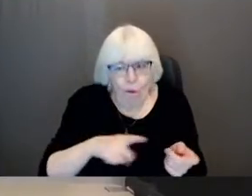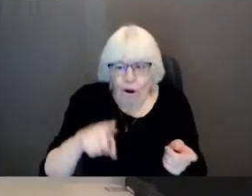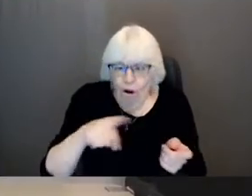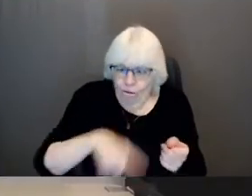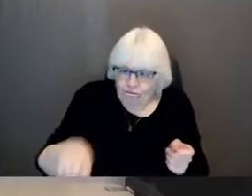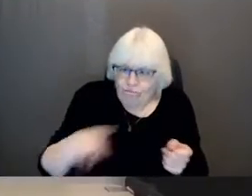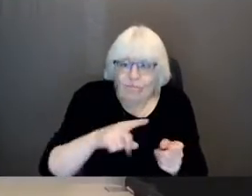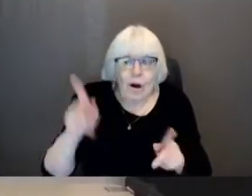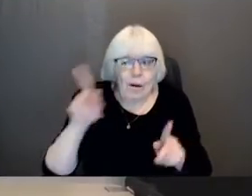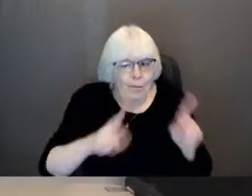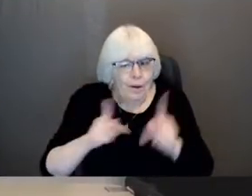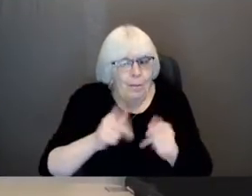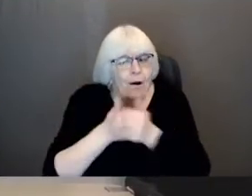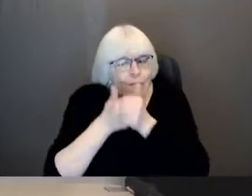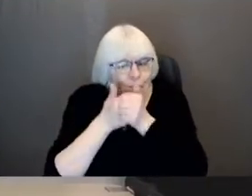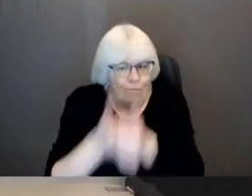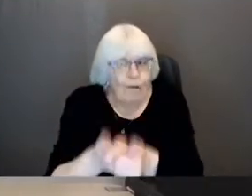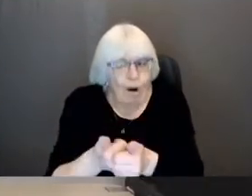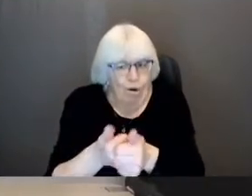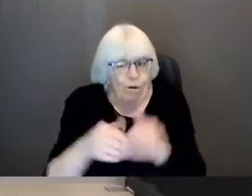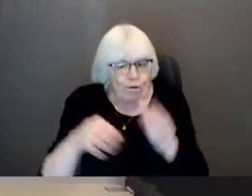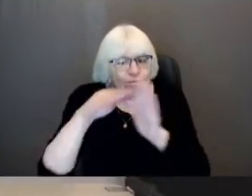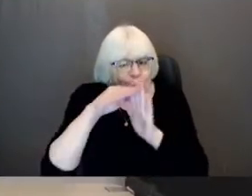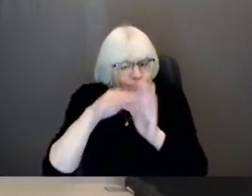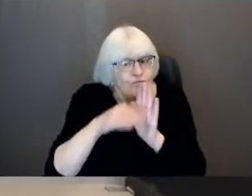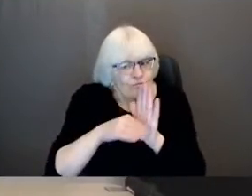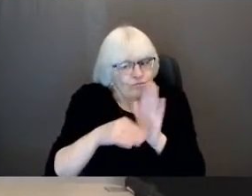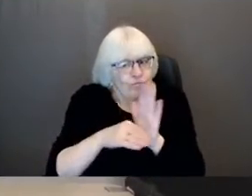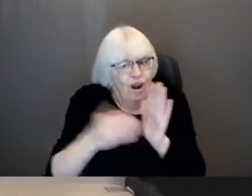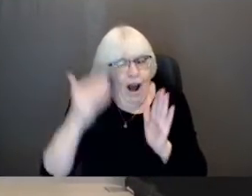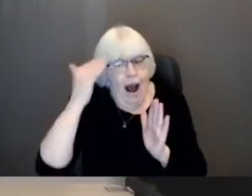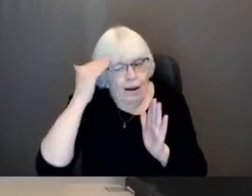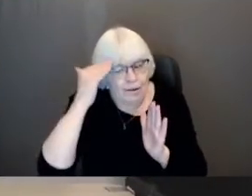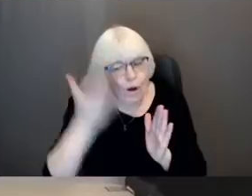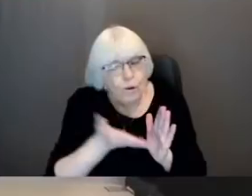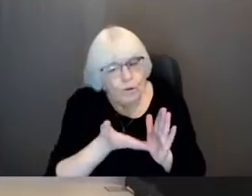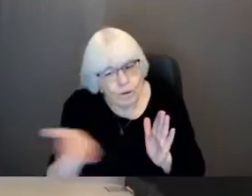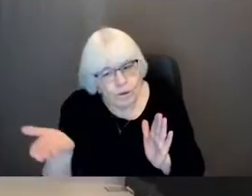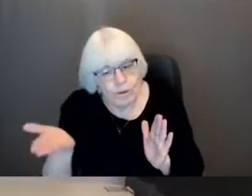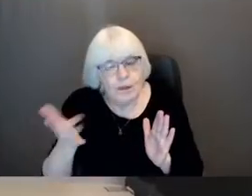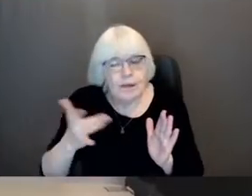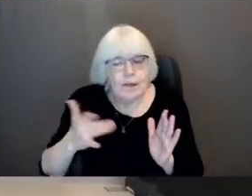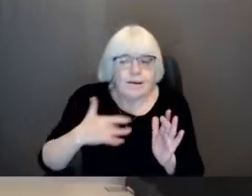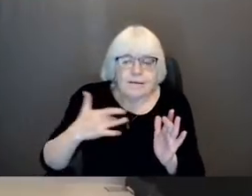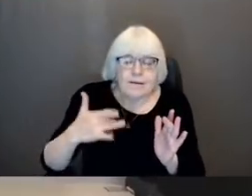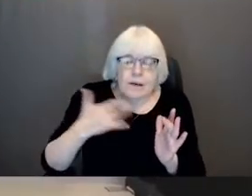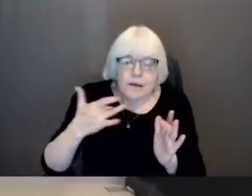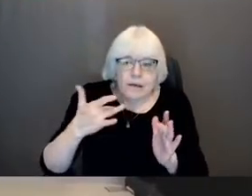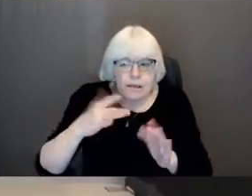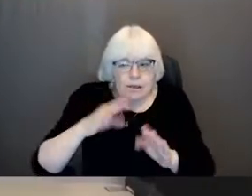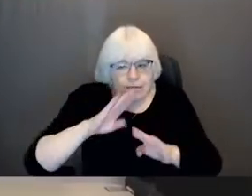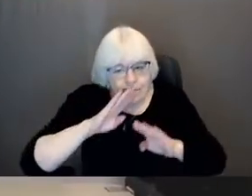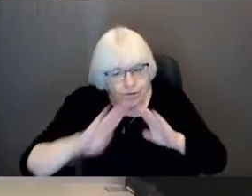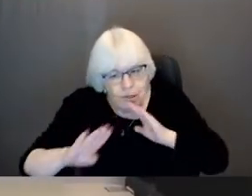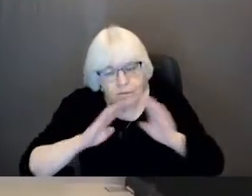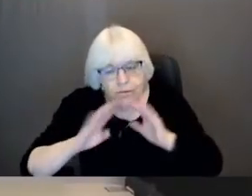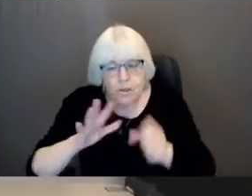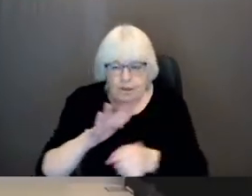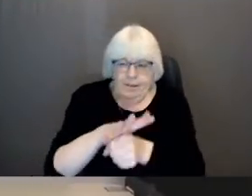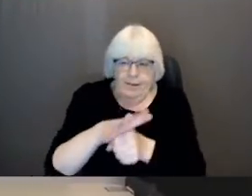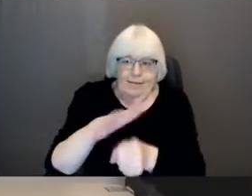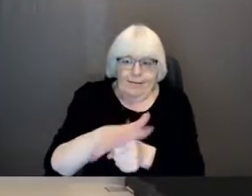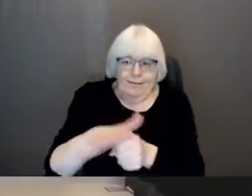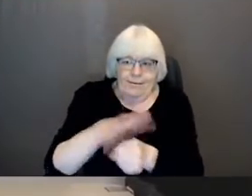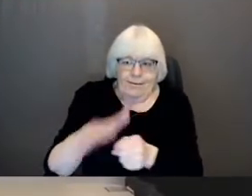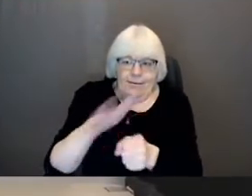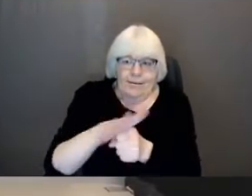fatigue with all of this. I think that goes without saying, but I think we have done a great job as a province from tip to